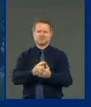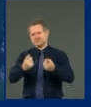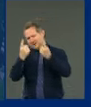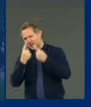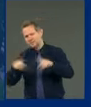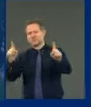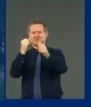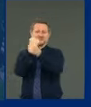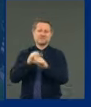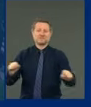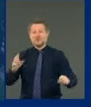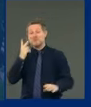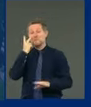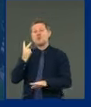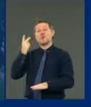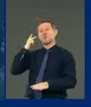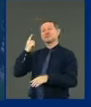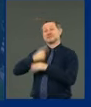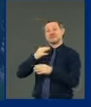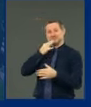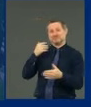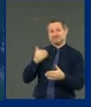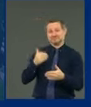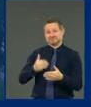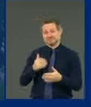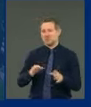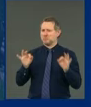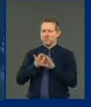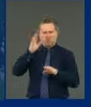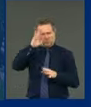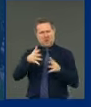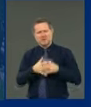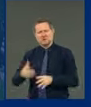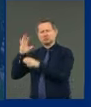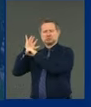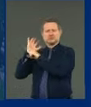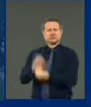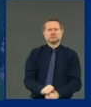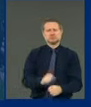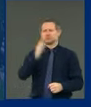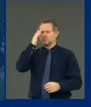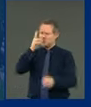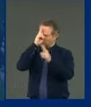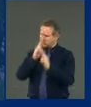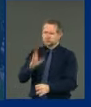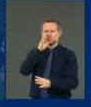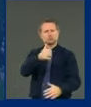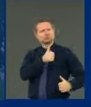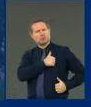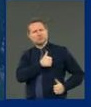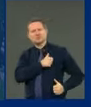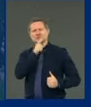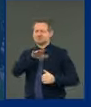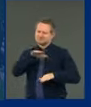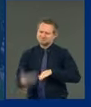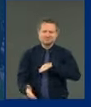Memorial Day is coming up. That is an important American tradition. We want to honor our veterans, and we want to make